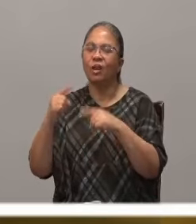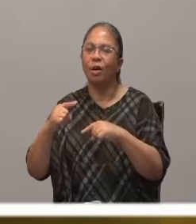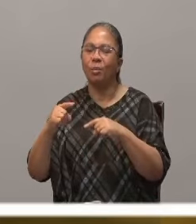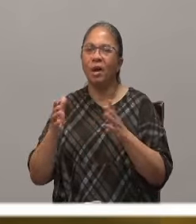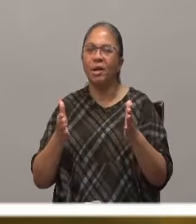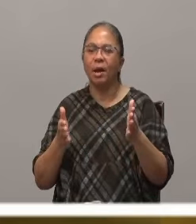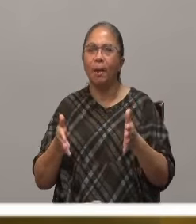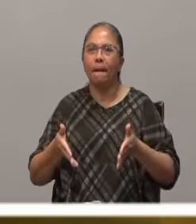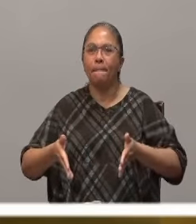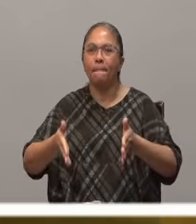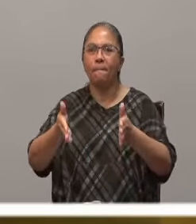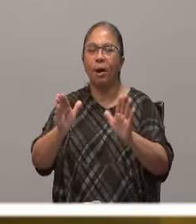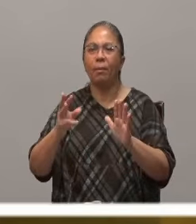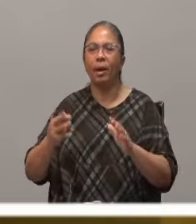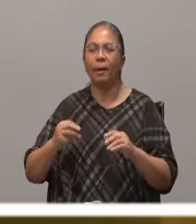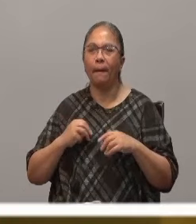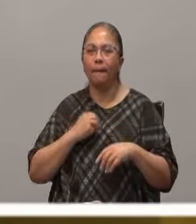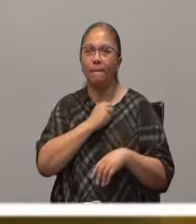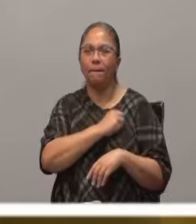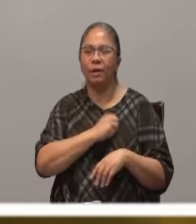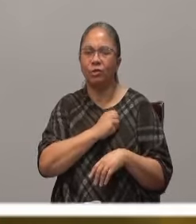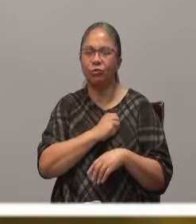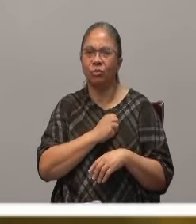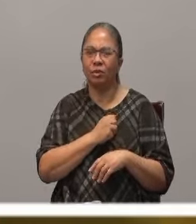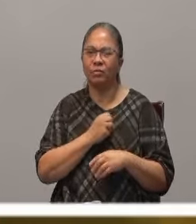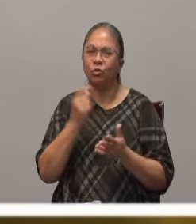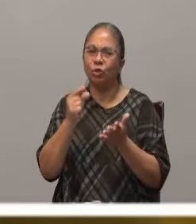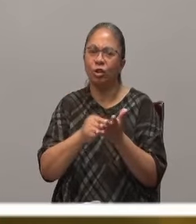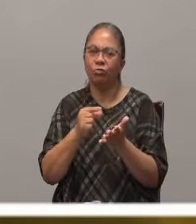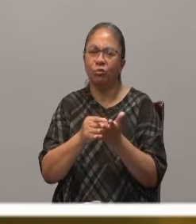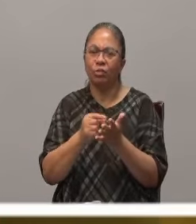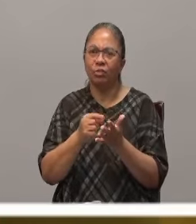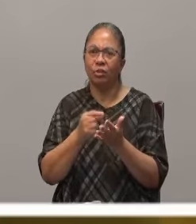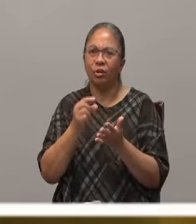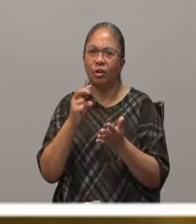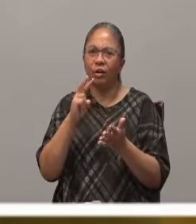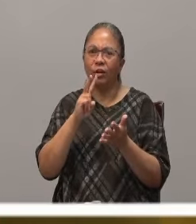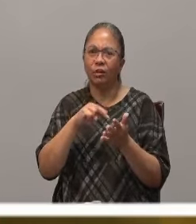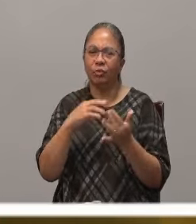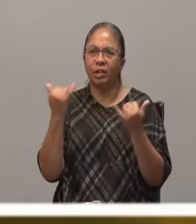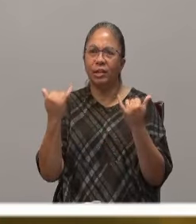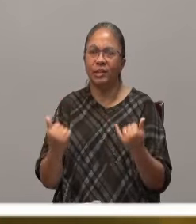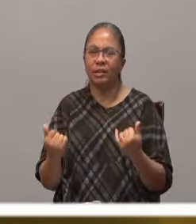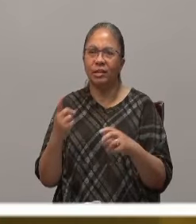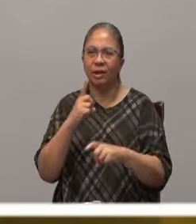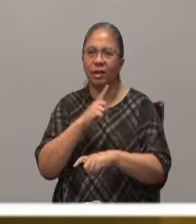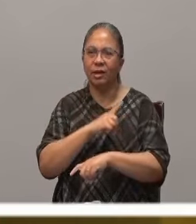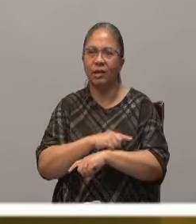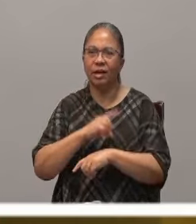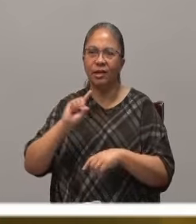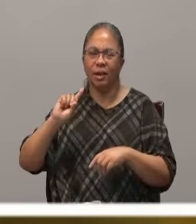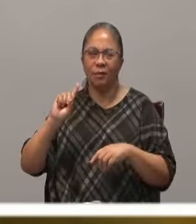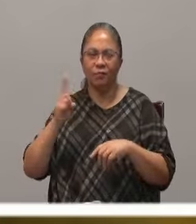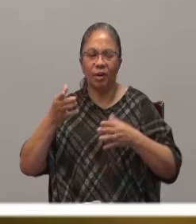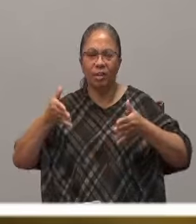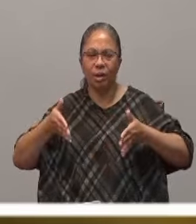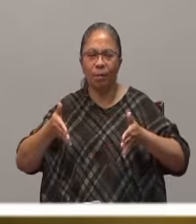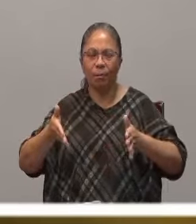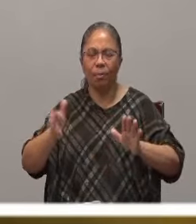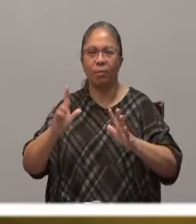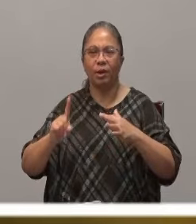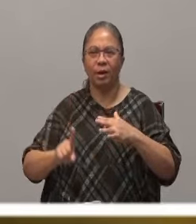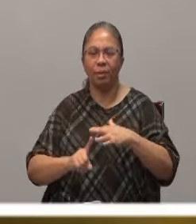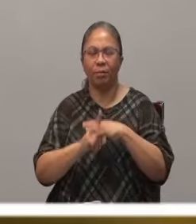ministry. So the text that we have today is his first public appearance in the Gospel of